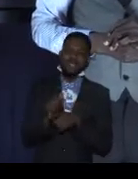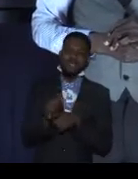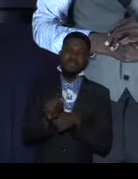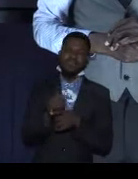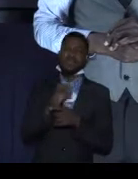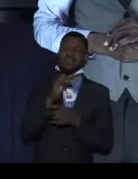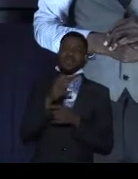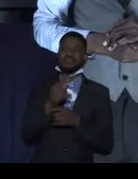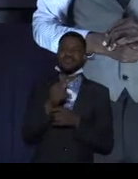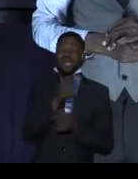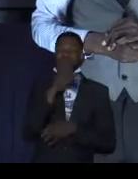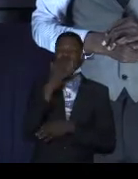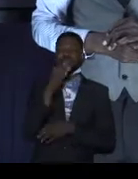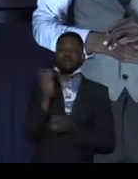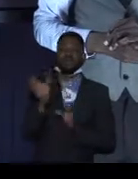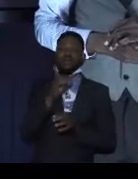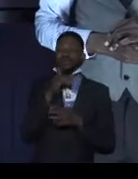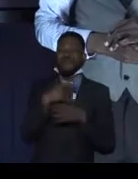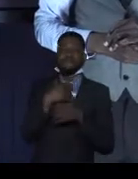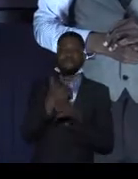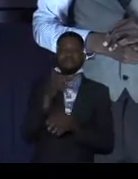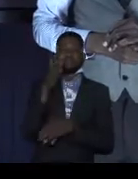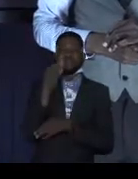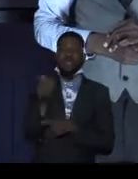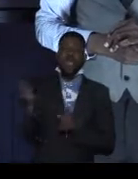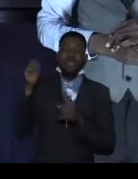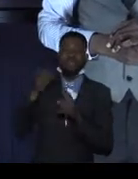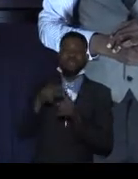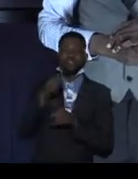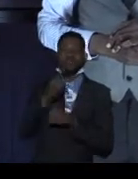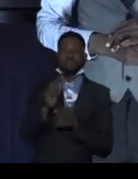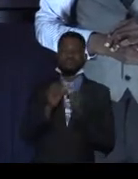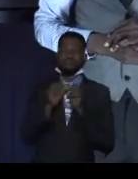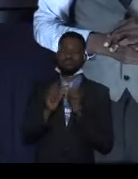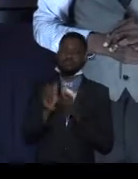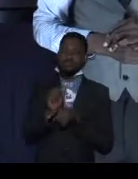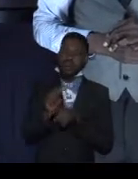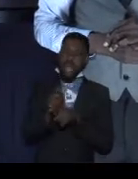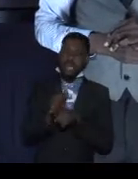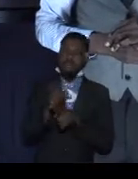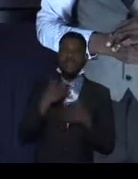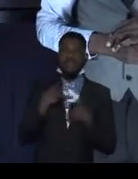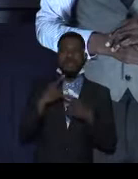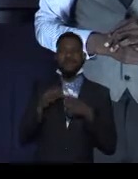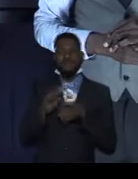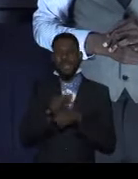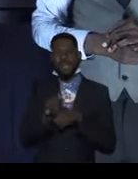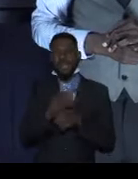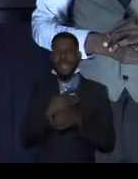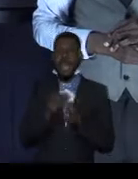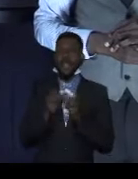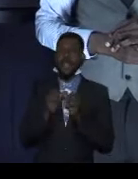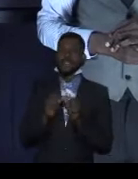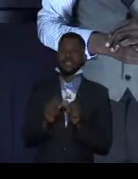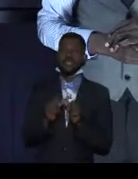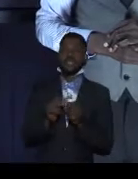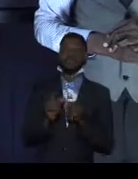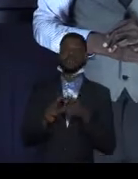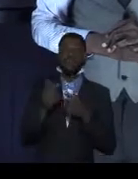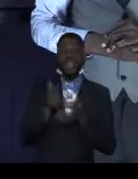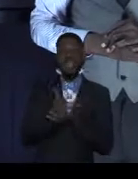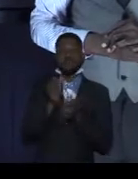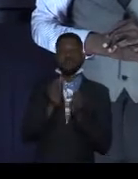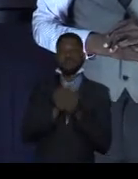practice. A stream does not cut a rock, except, of course, with consistency. You have to practice and you have to be